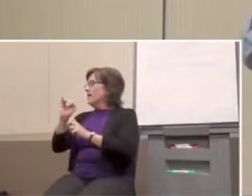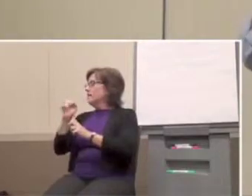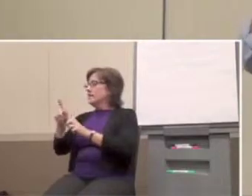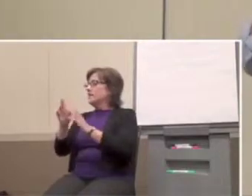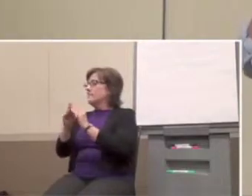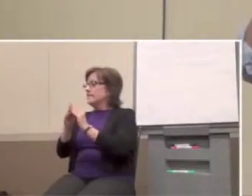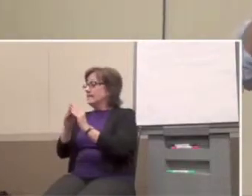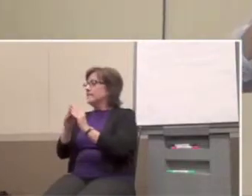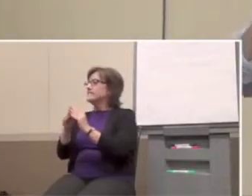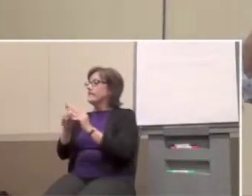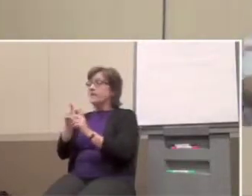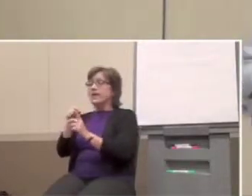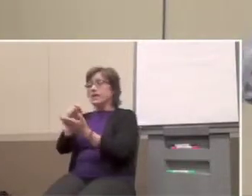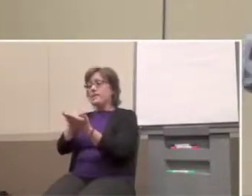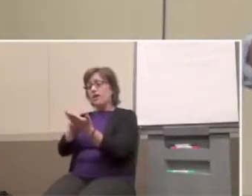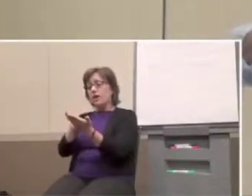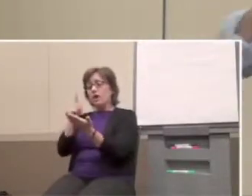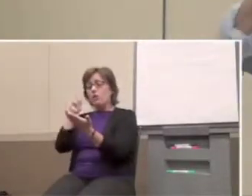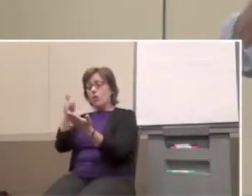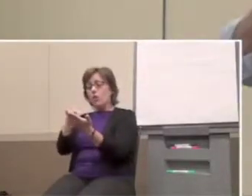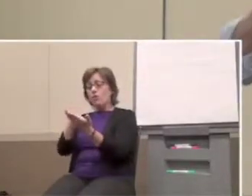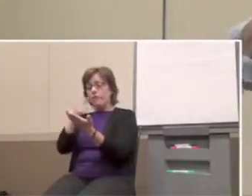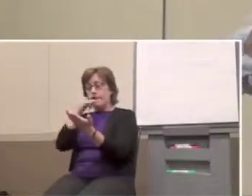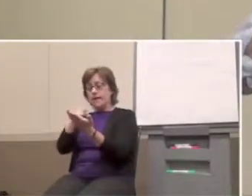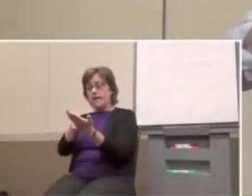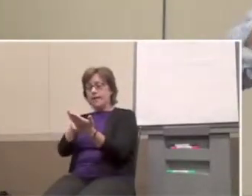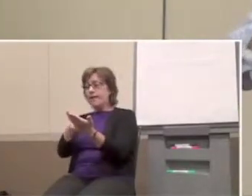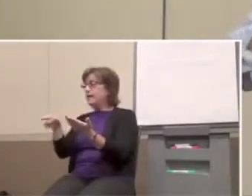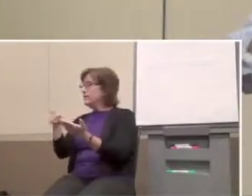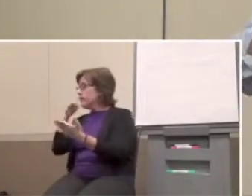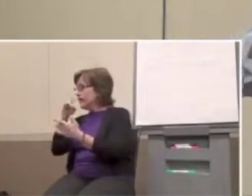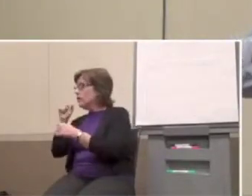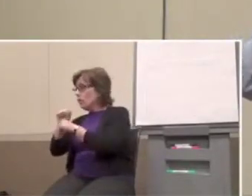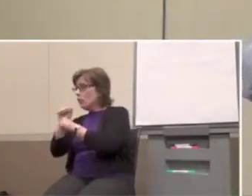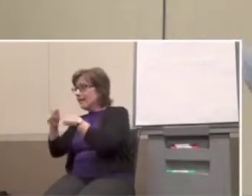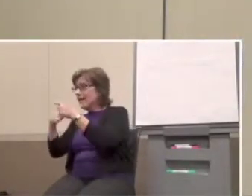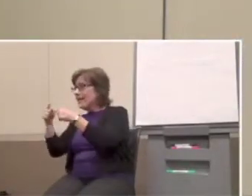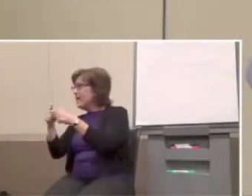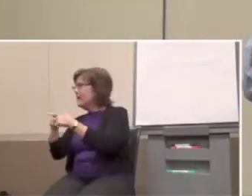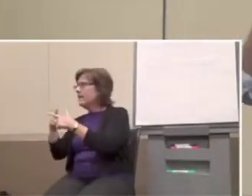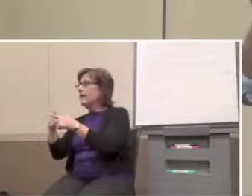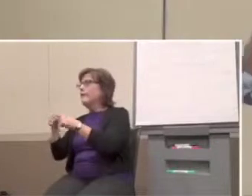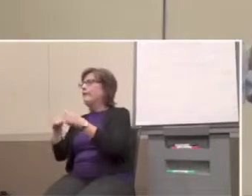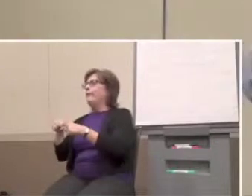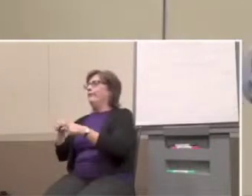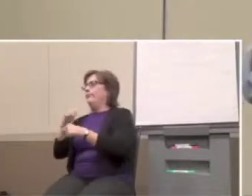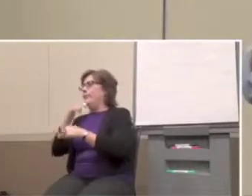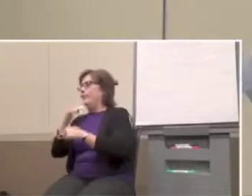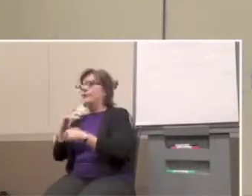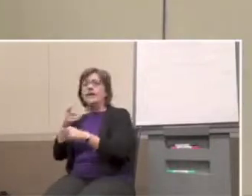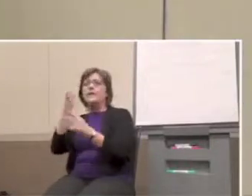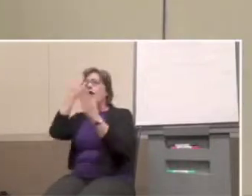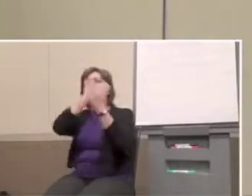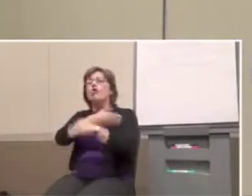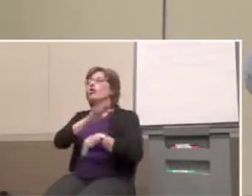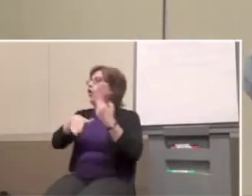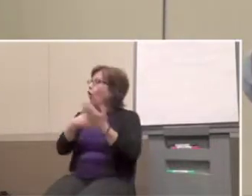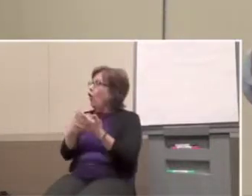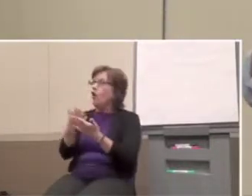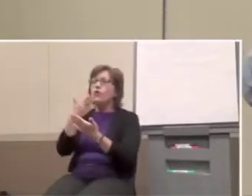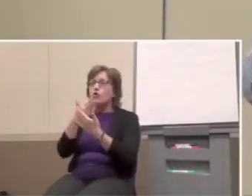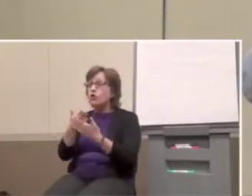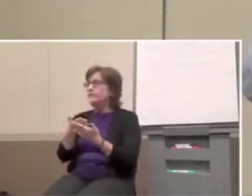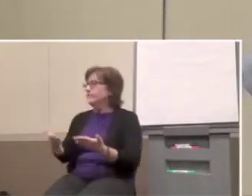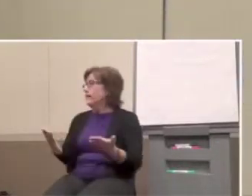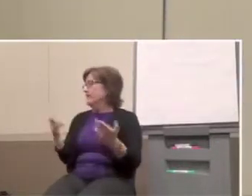goal for a kid and the kid is working towards that goal and then they backslide and they completely overlook all the work that the kid has done